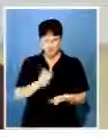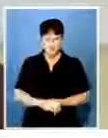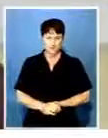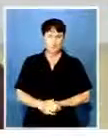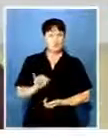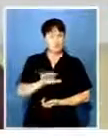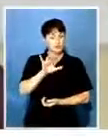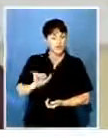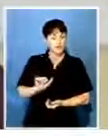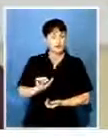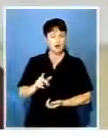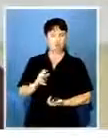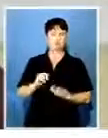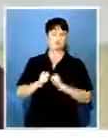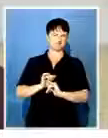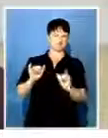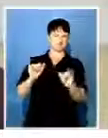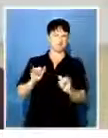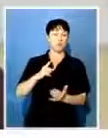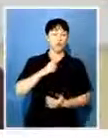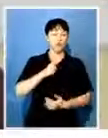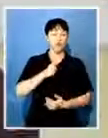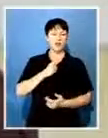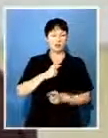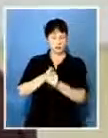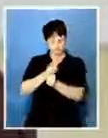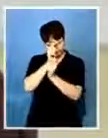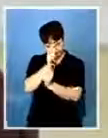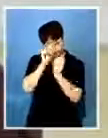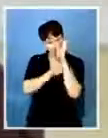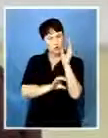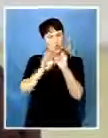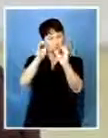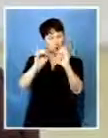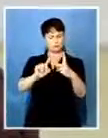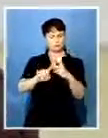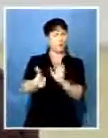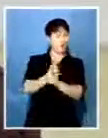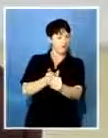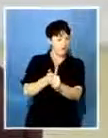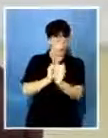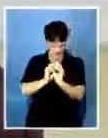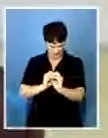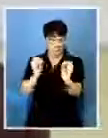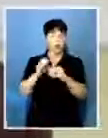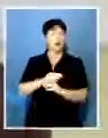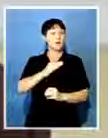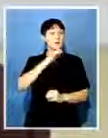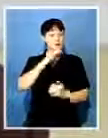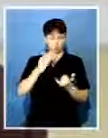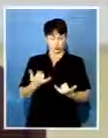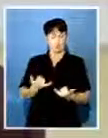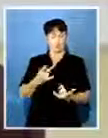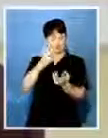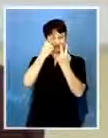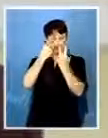no regard for the Constitution and there's no regard for the rule of law. Strictly speaking, we are being governed